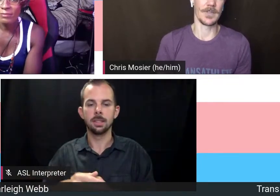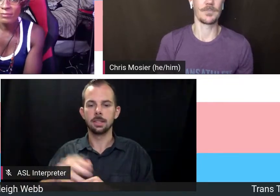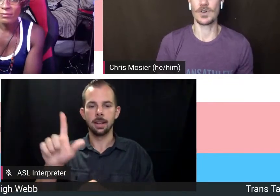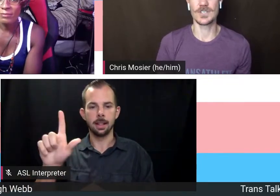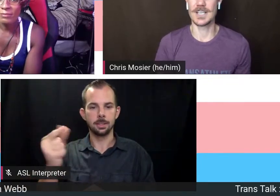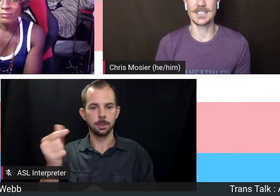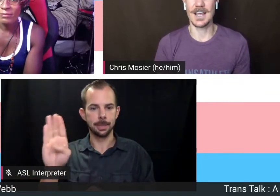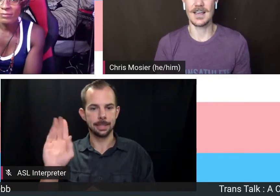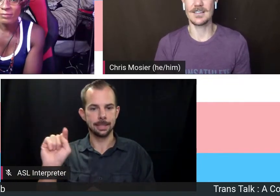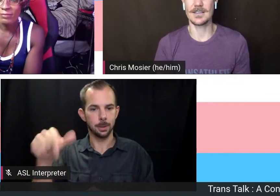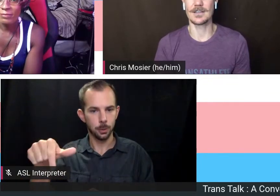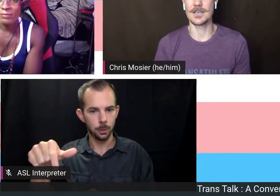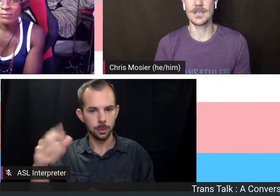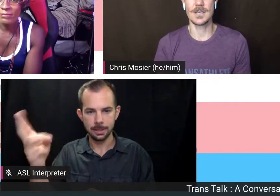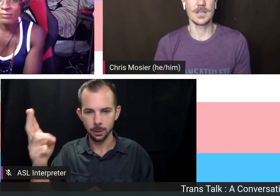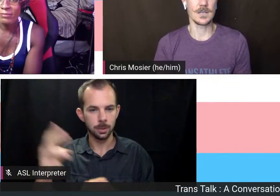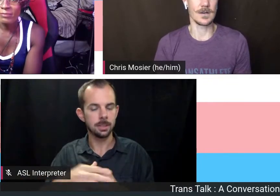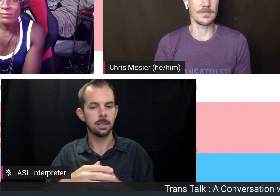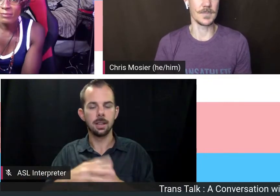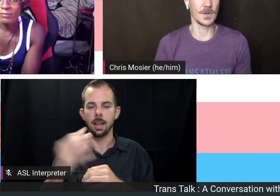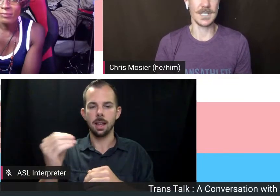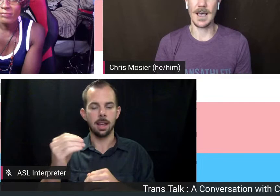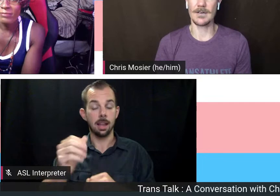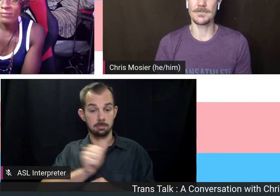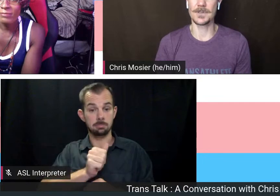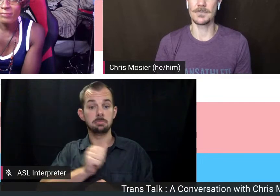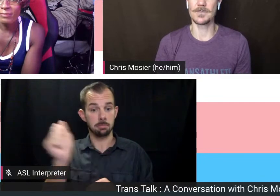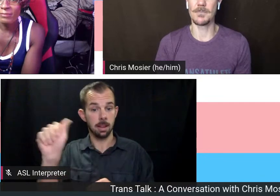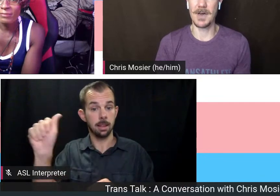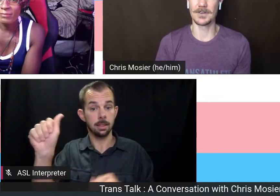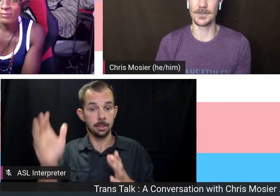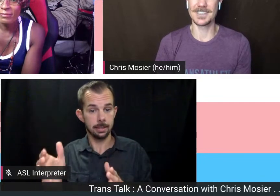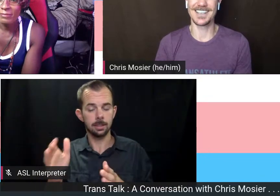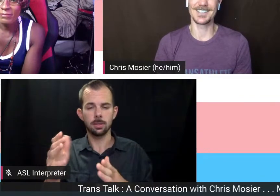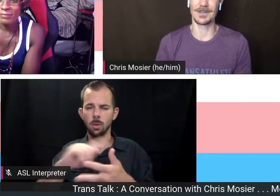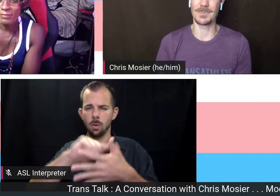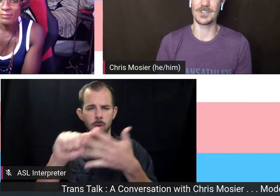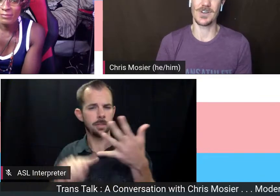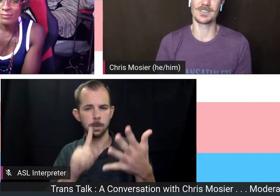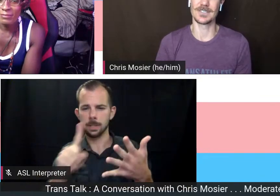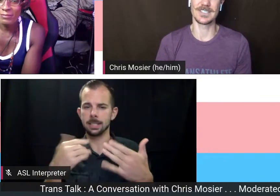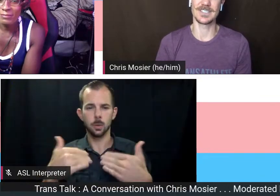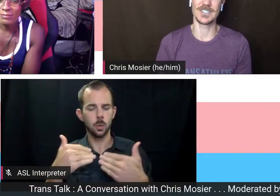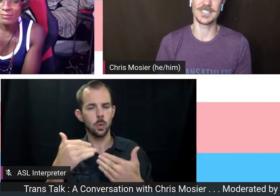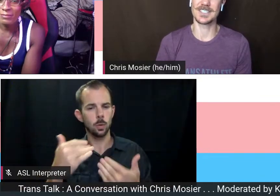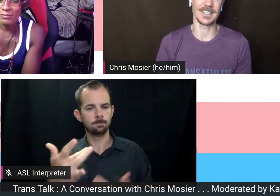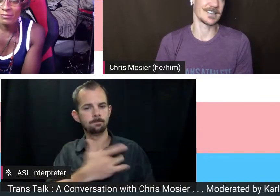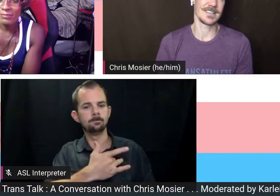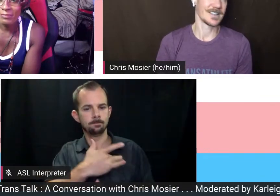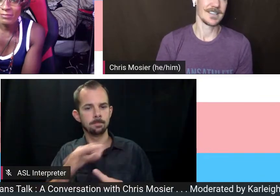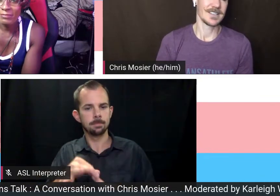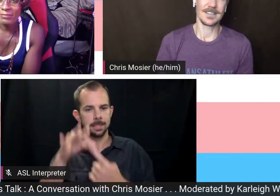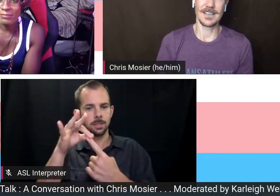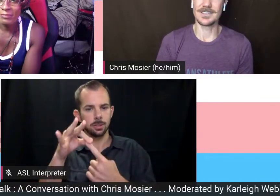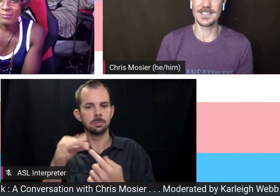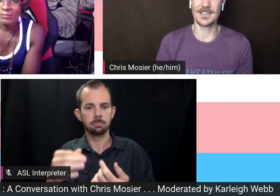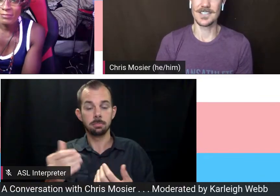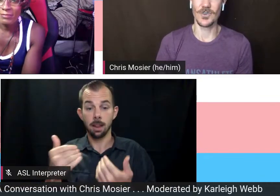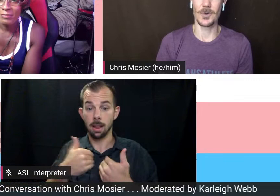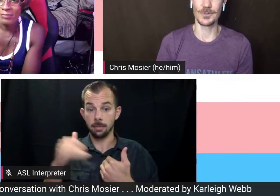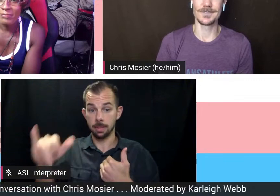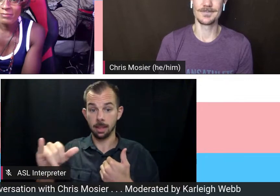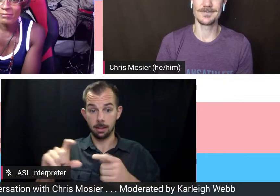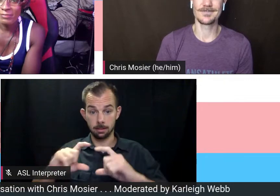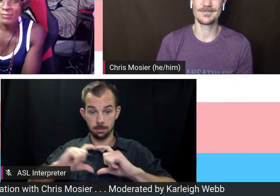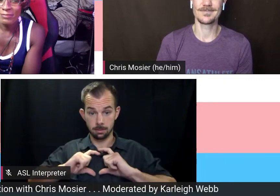special. And then personally as an athlete, like, to have the medal that says Olympic trials is just like,